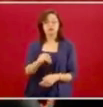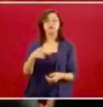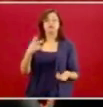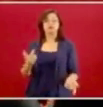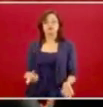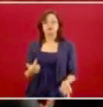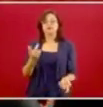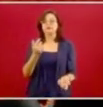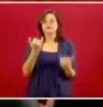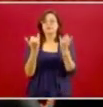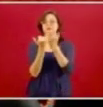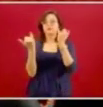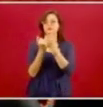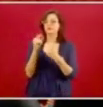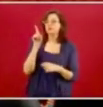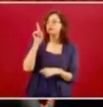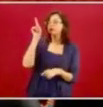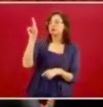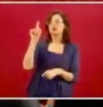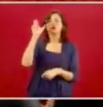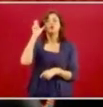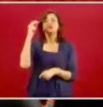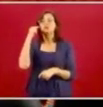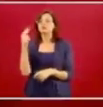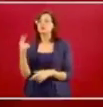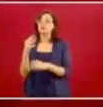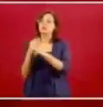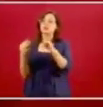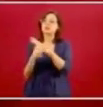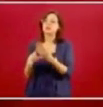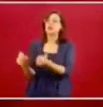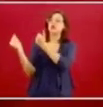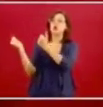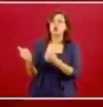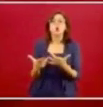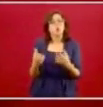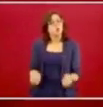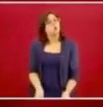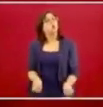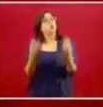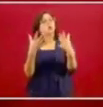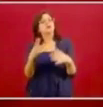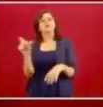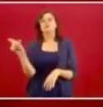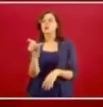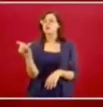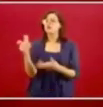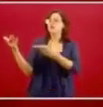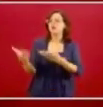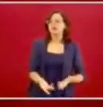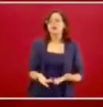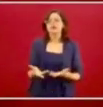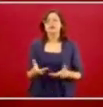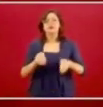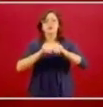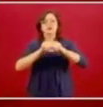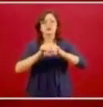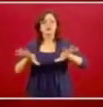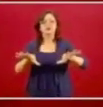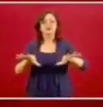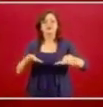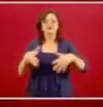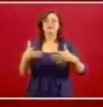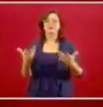And can you comment on the shipment that you were talking about? How many pieces are we talking